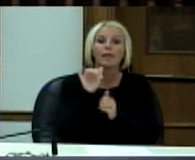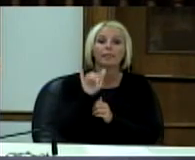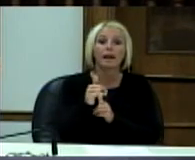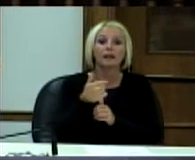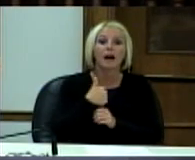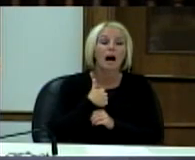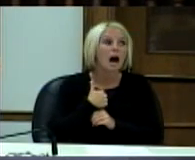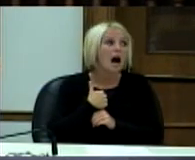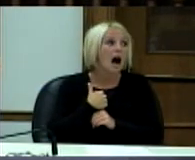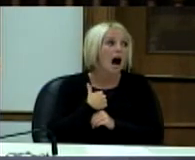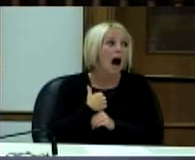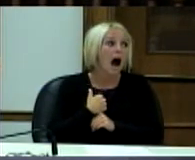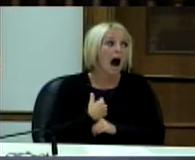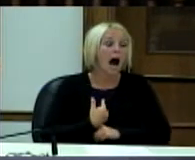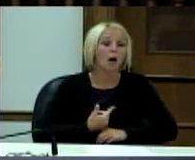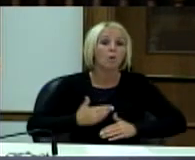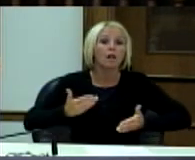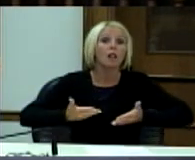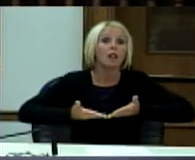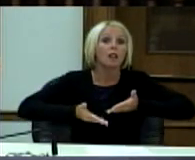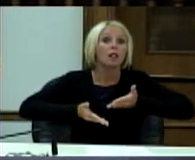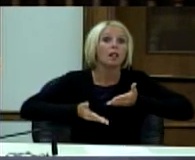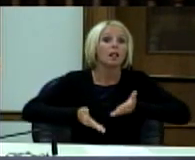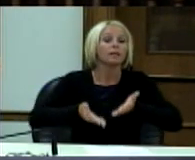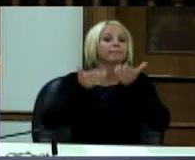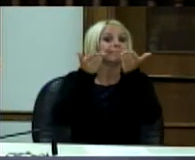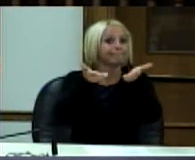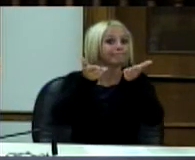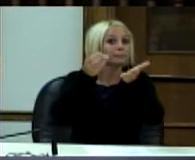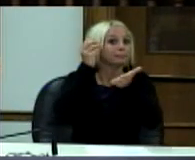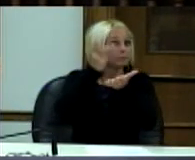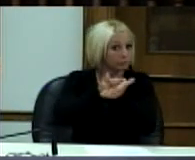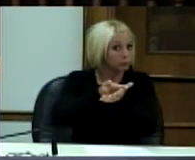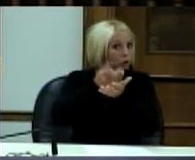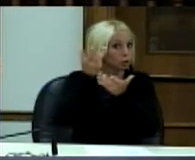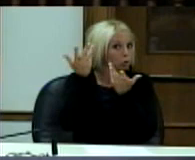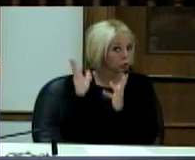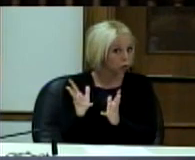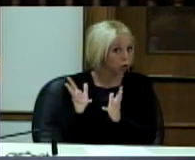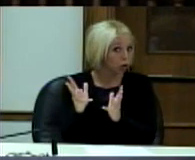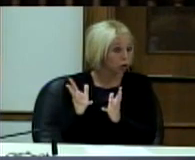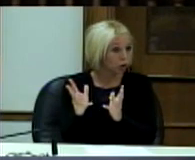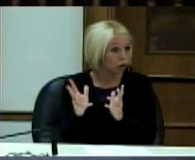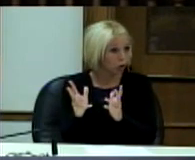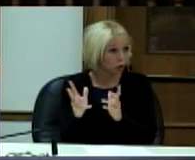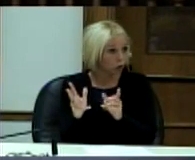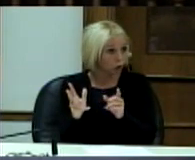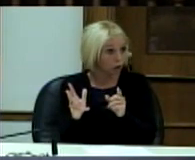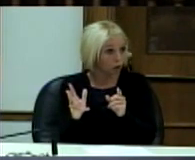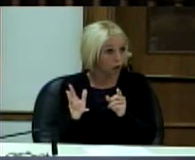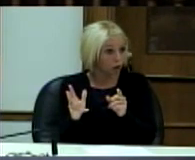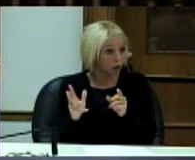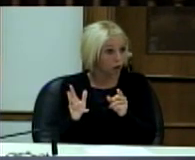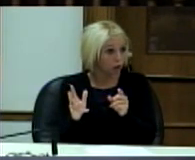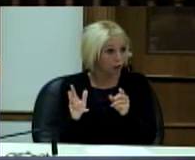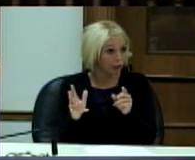With that, I will entertain a motion to adjourn from Mr. Robichaud.